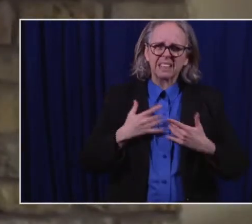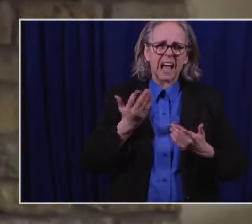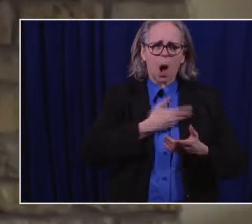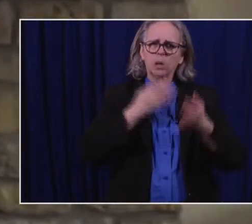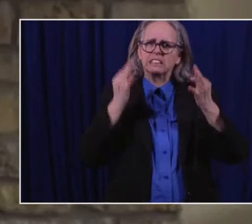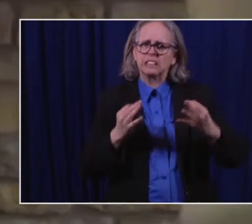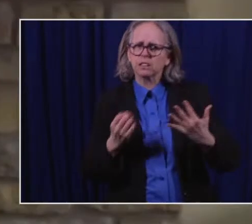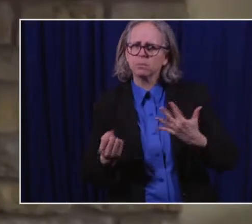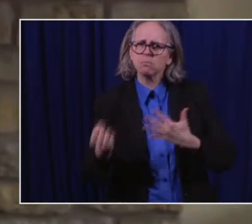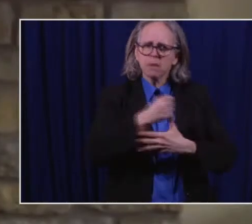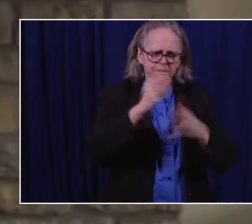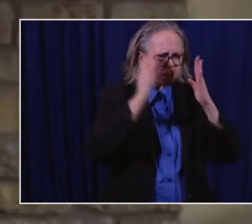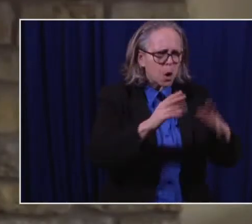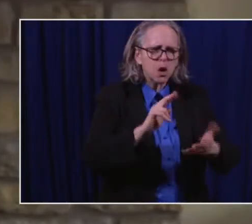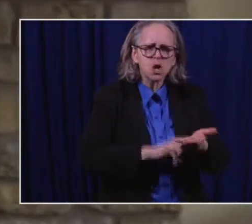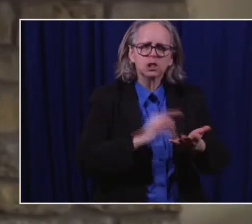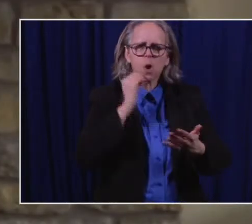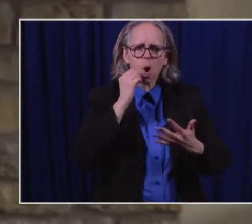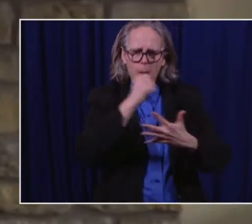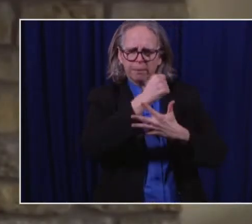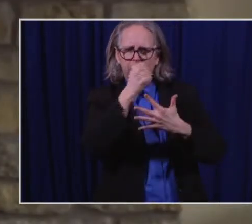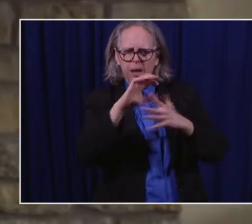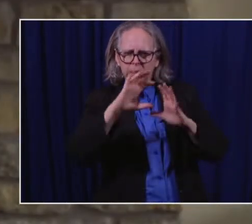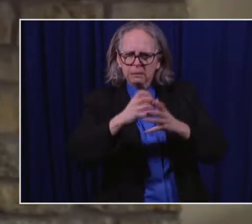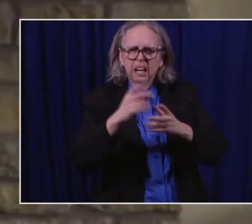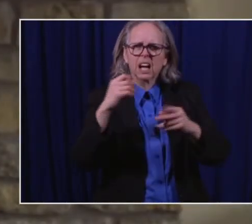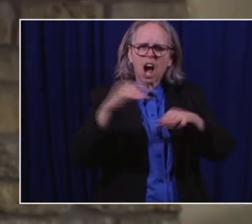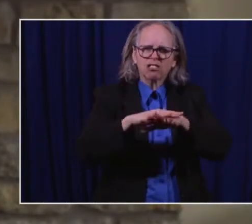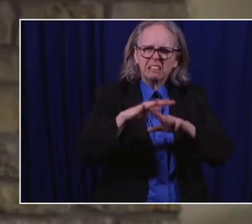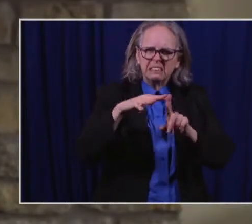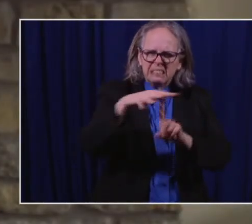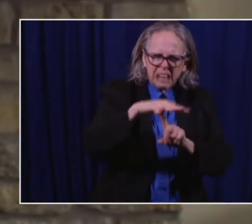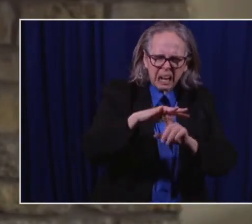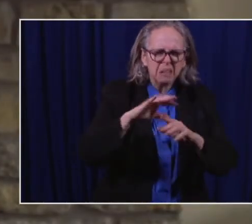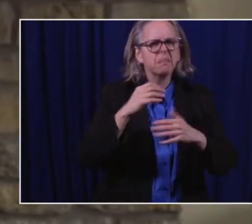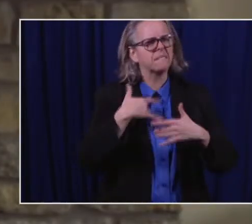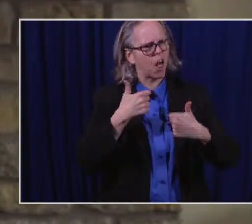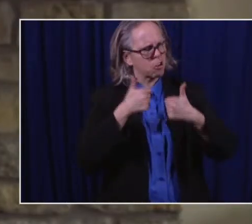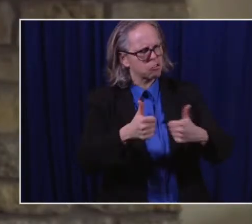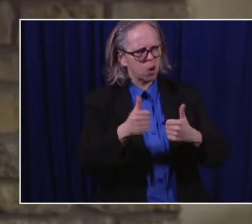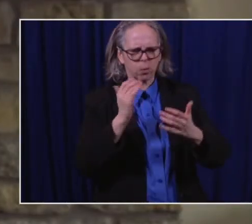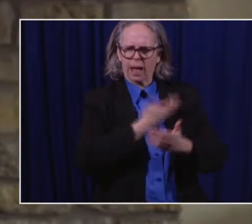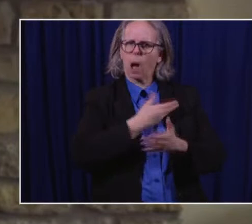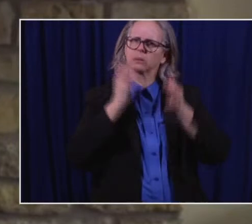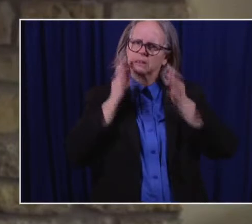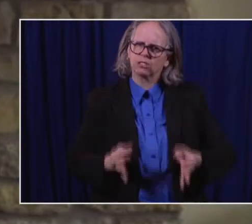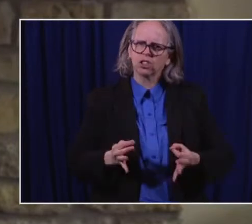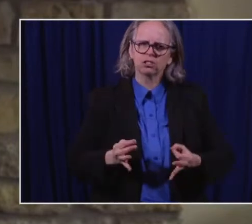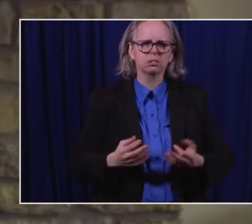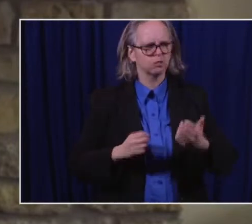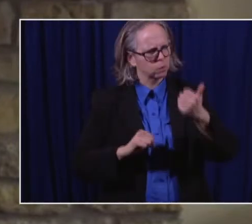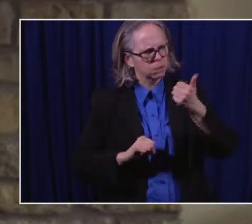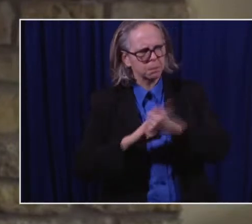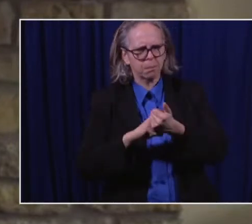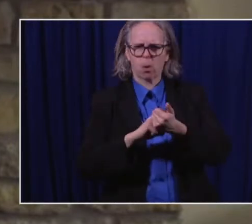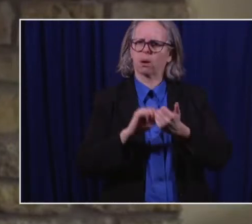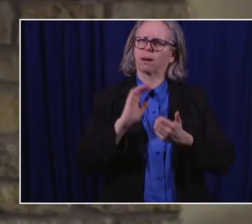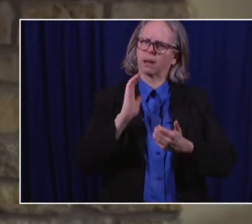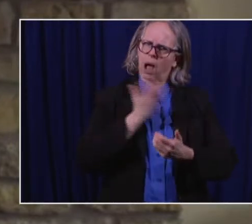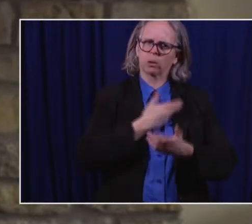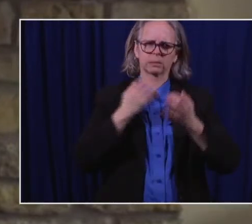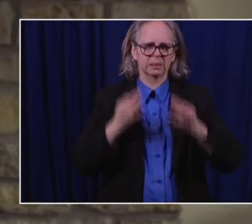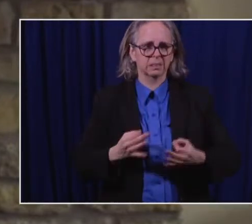care settings where our health departments are going out. We have